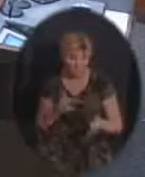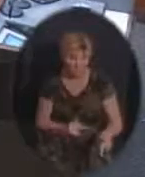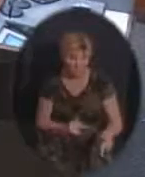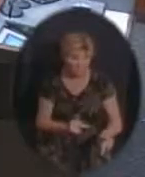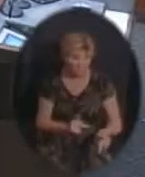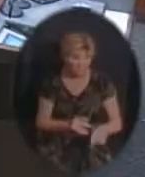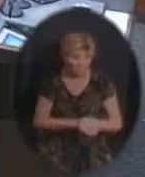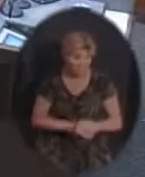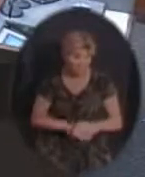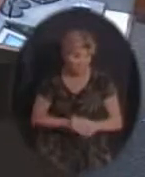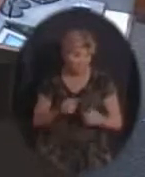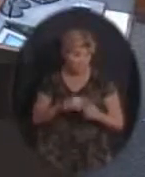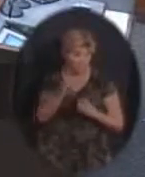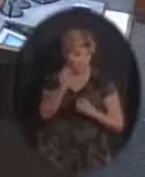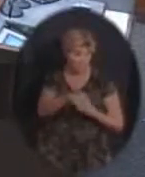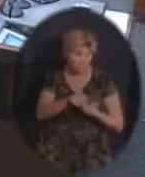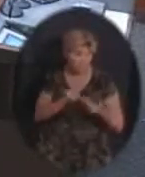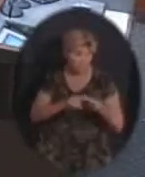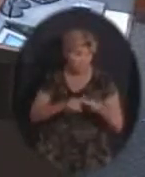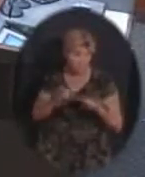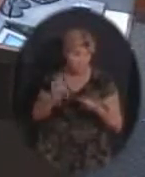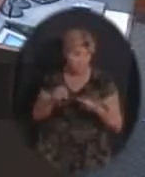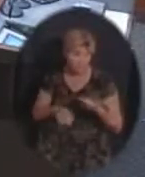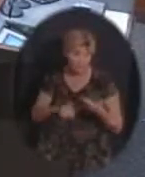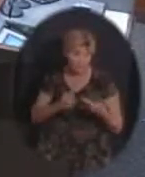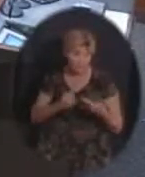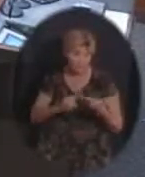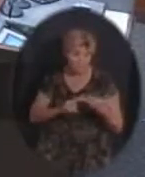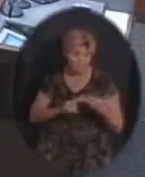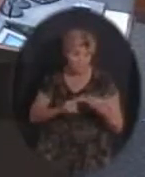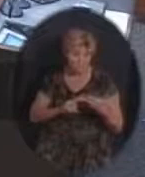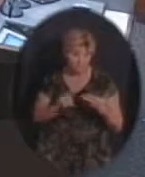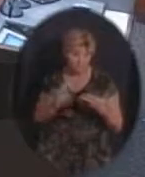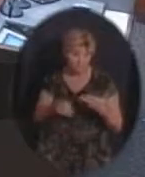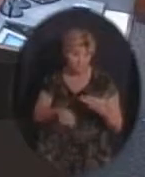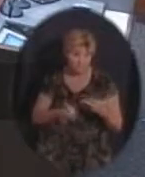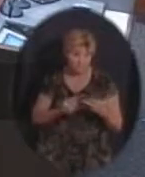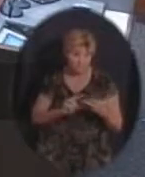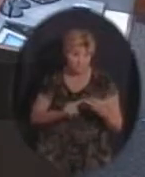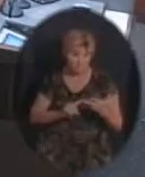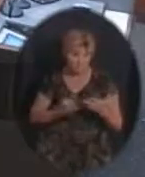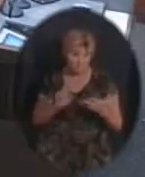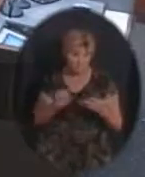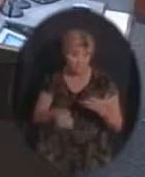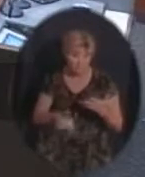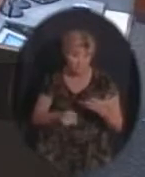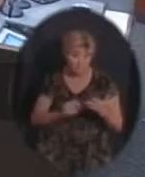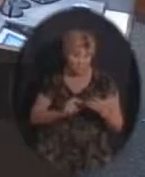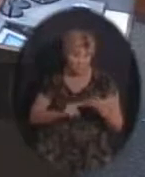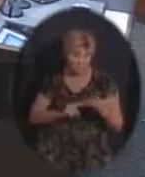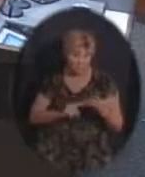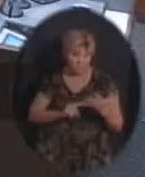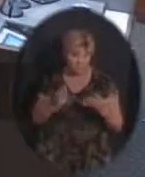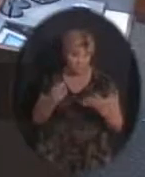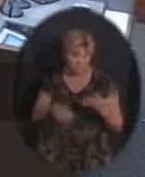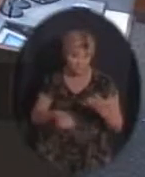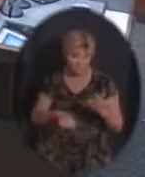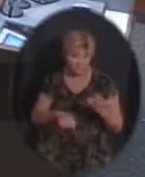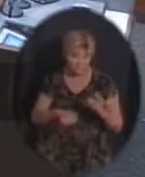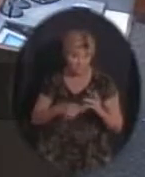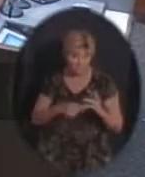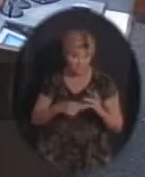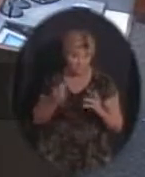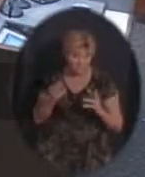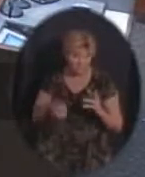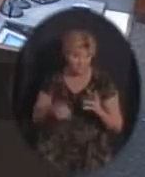Carpenter? Dr. Drummond? Yes. Mr. Gilmore? Yes. Mr. Parker? Yes. Mr. Poland? Yes. Mrs. Wilhelm? Yes. Ms.